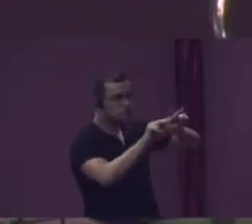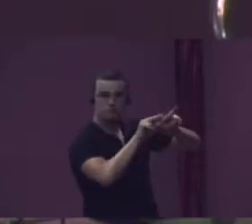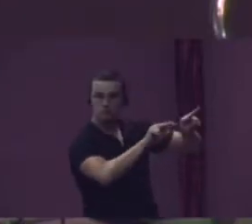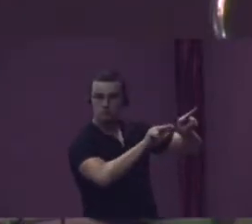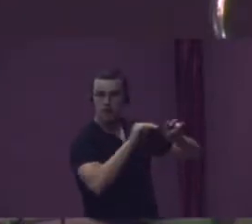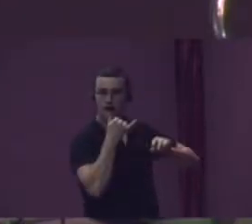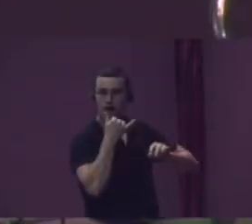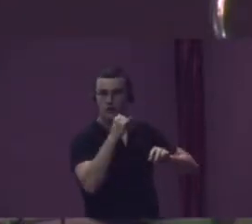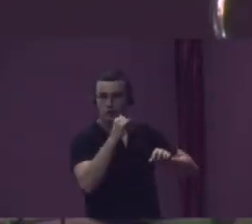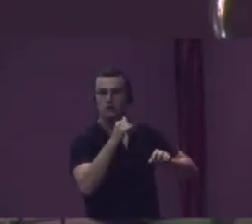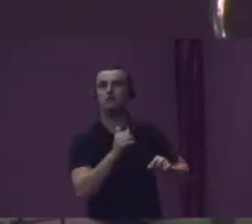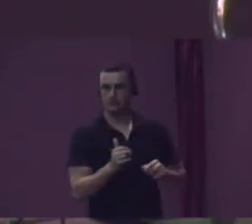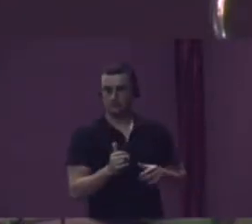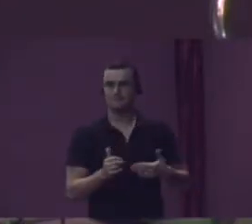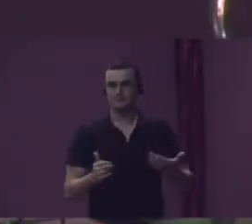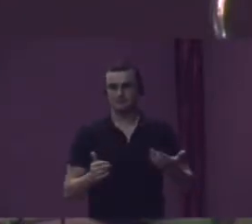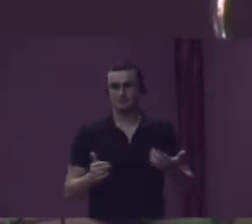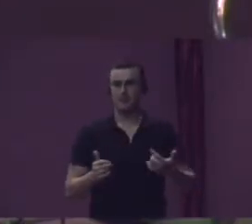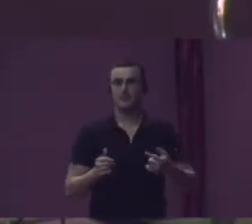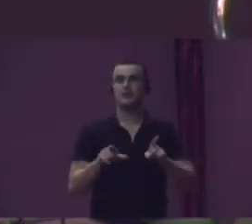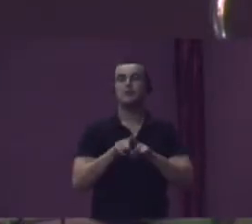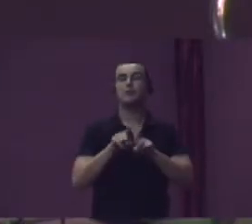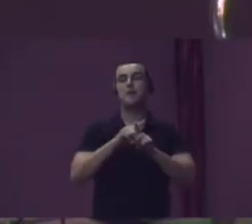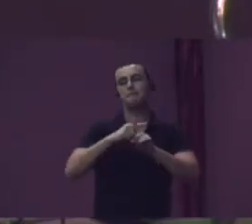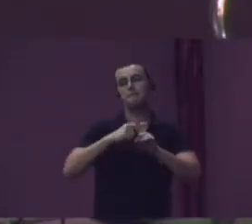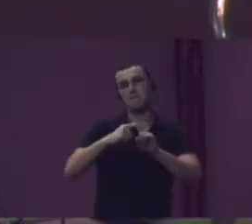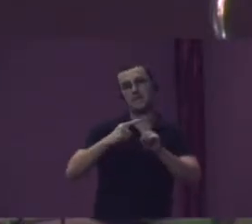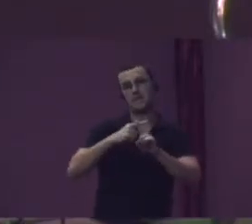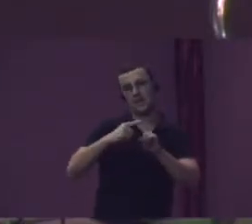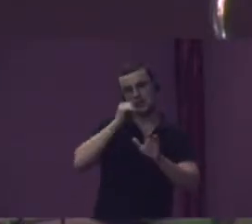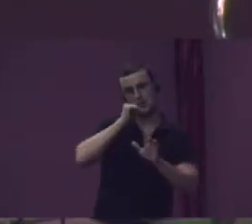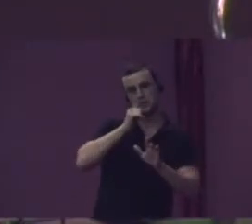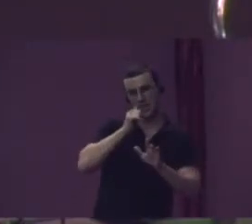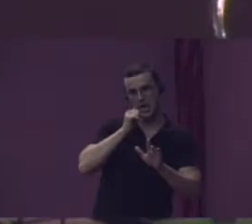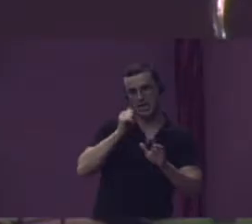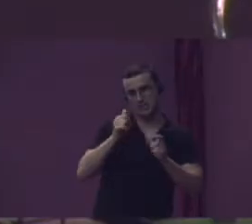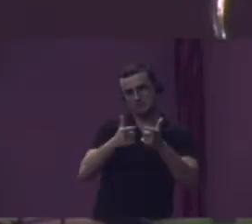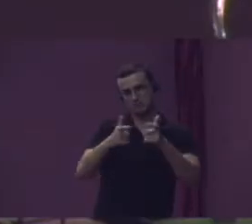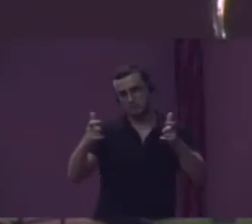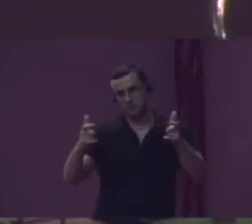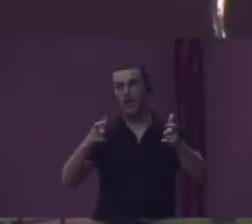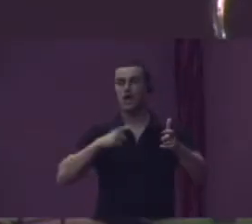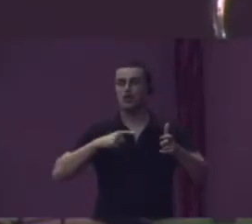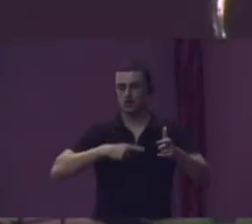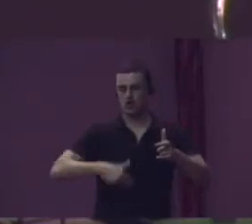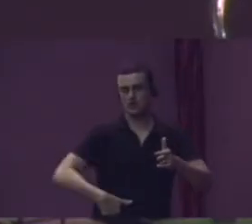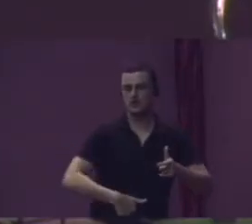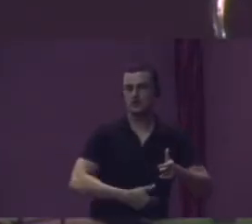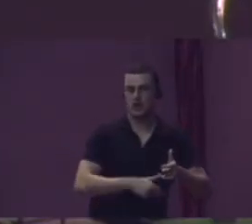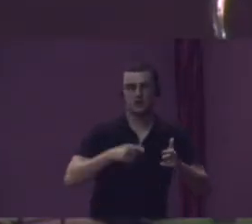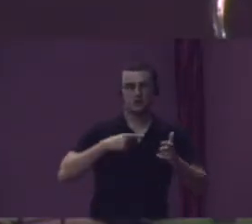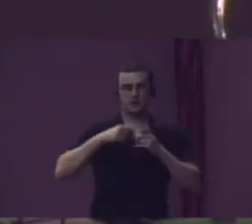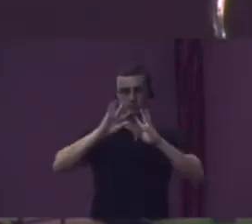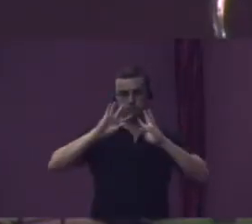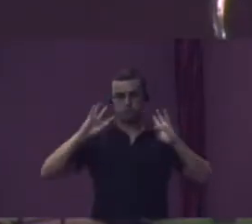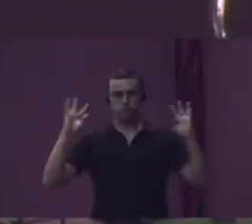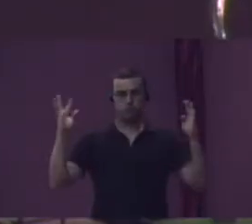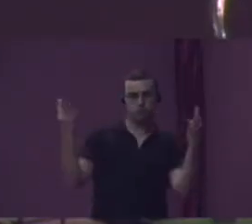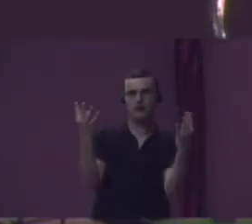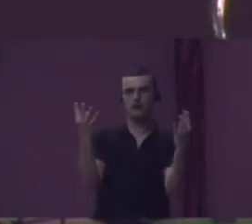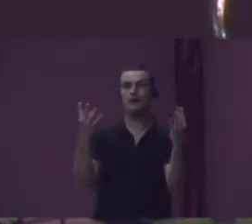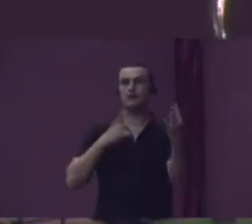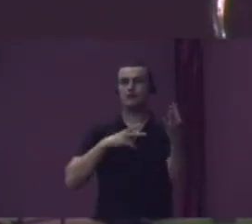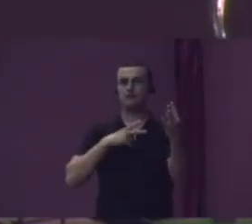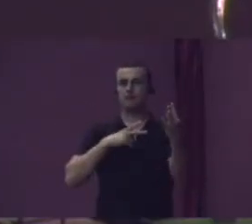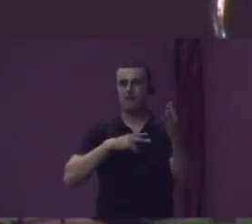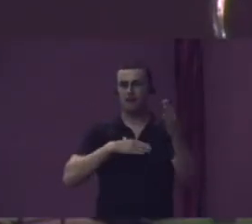babies by cesarean operations, surrounded by medical health care specialists moving about the maternity ward.